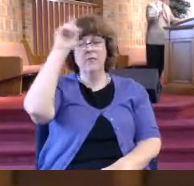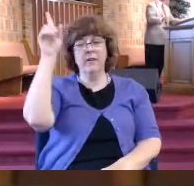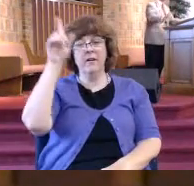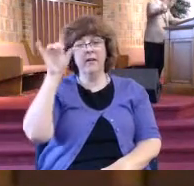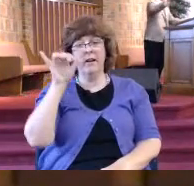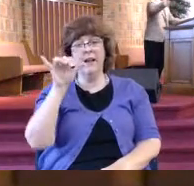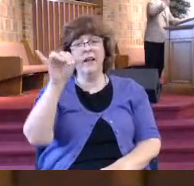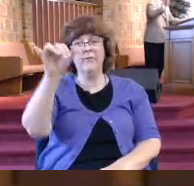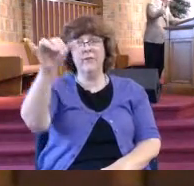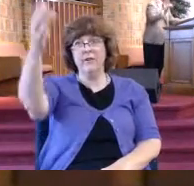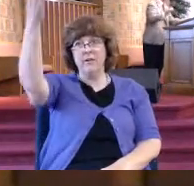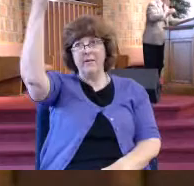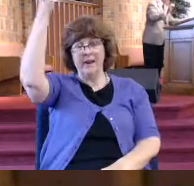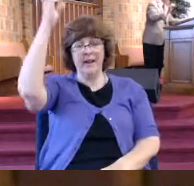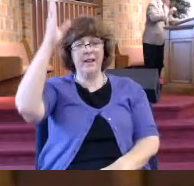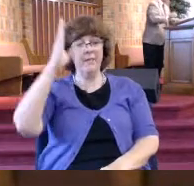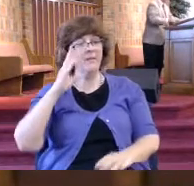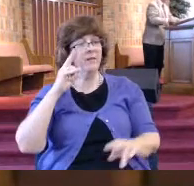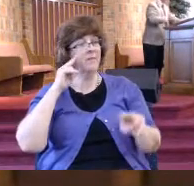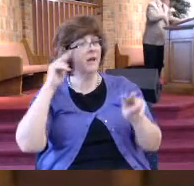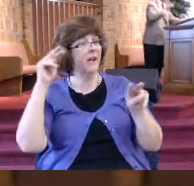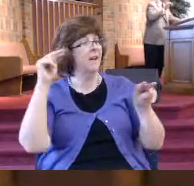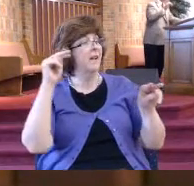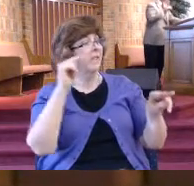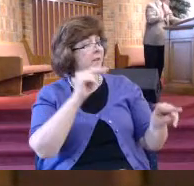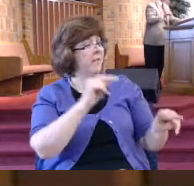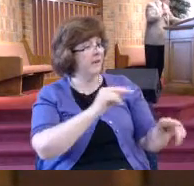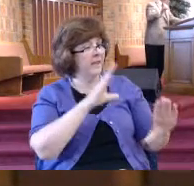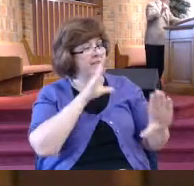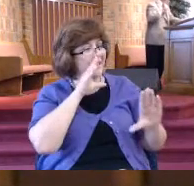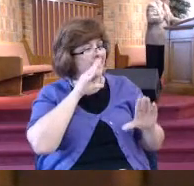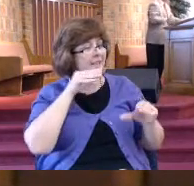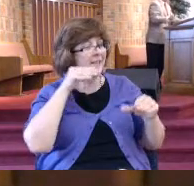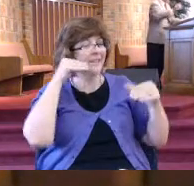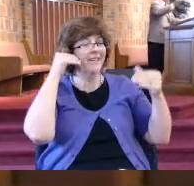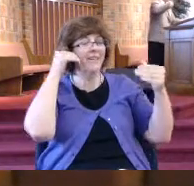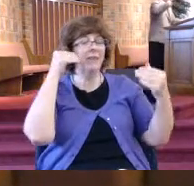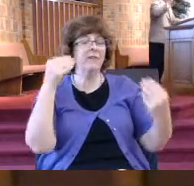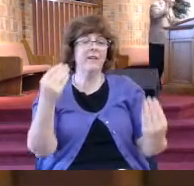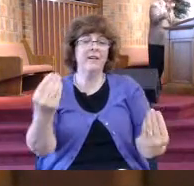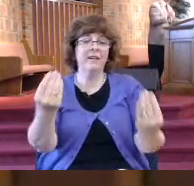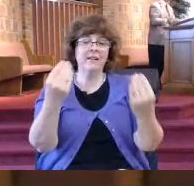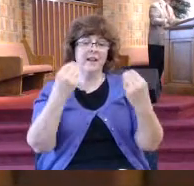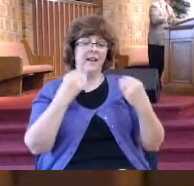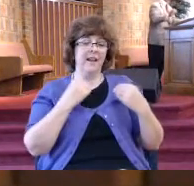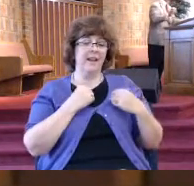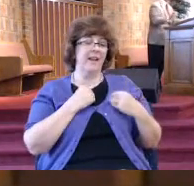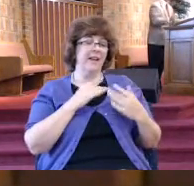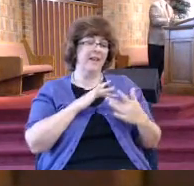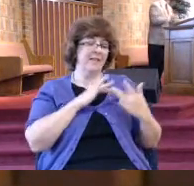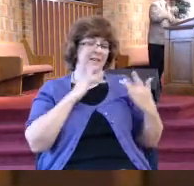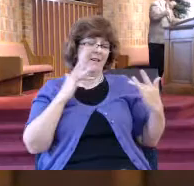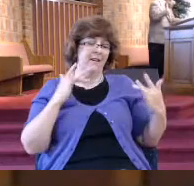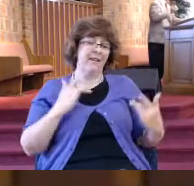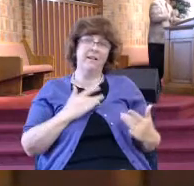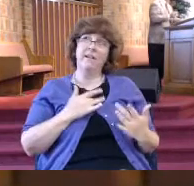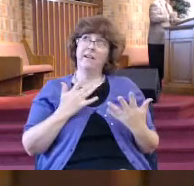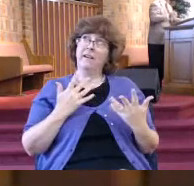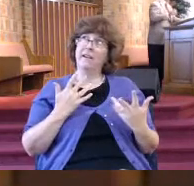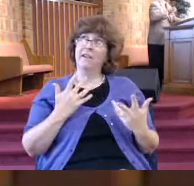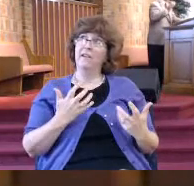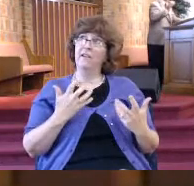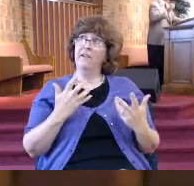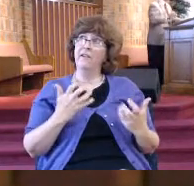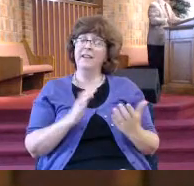home forever, and the smile of the blessed giver gladdens all